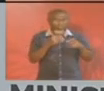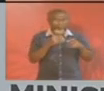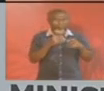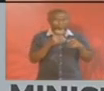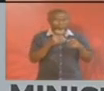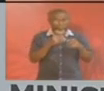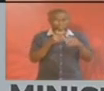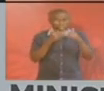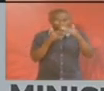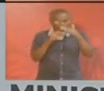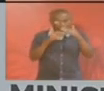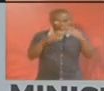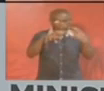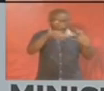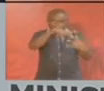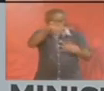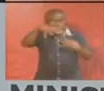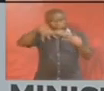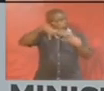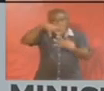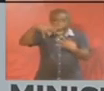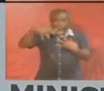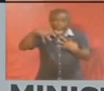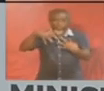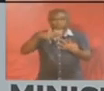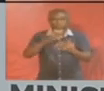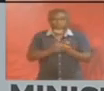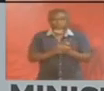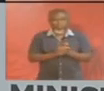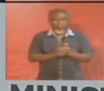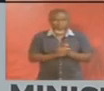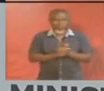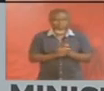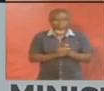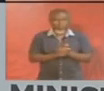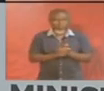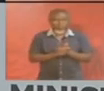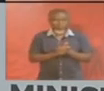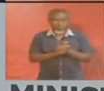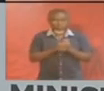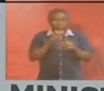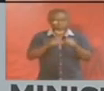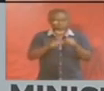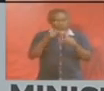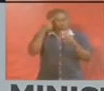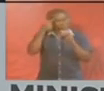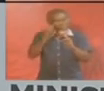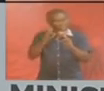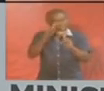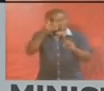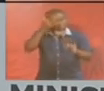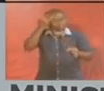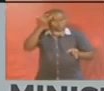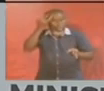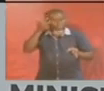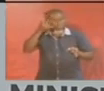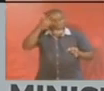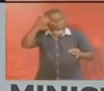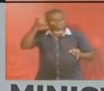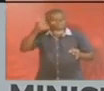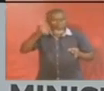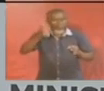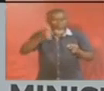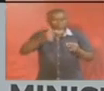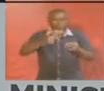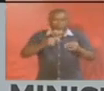actual transmission of this particular disease, have been what we have used as our benchmark to actually decrease the risk or the chance of spreading from one